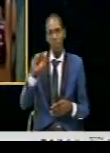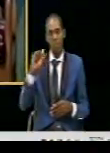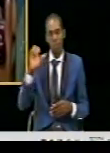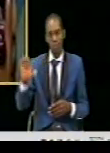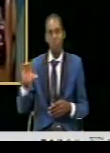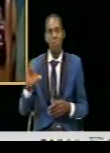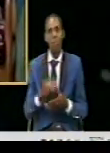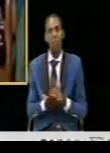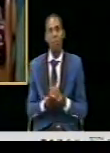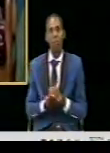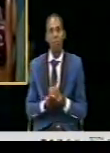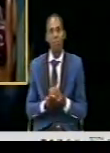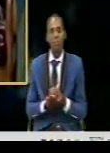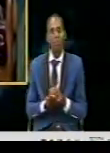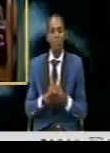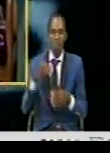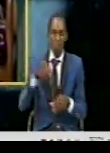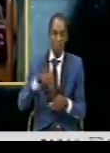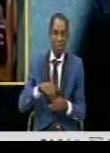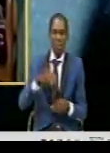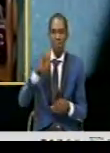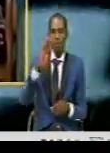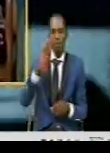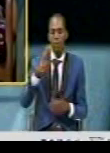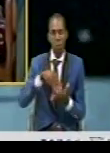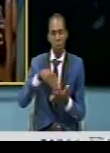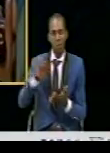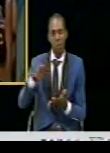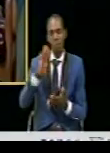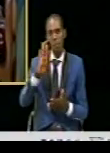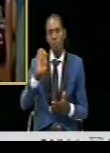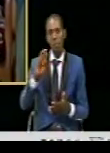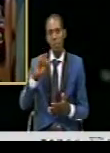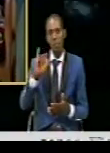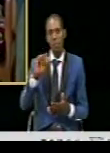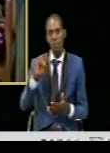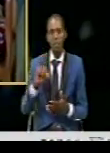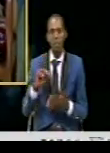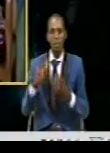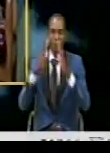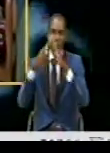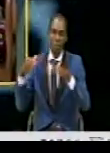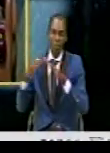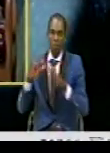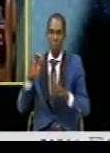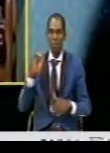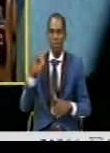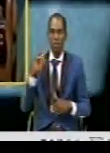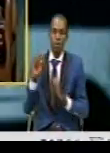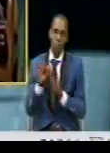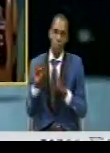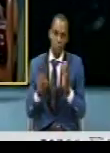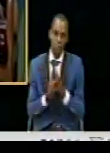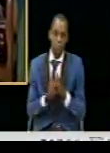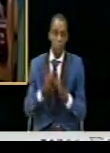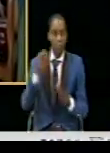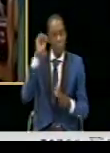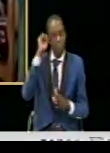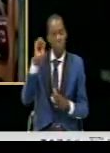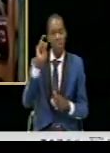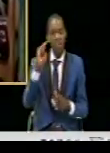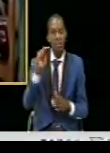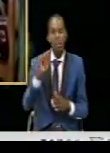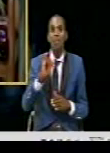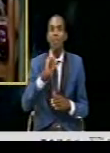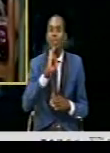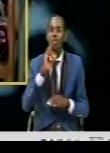am Pastor Isaac Aja Obasinkama from Osola Group, Benin City, in Edo